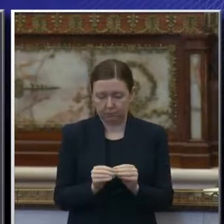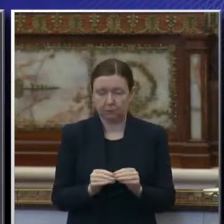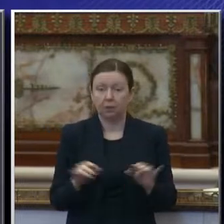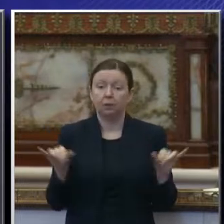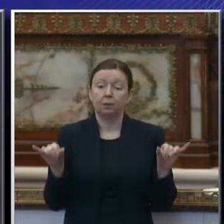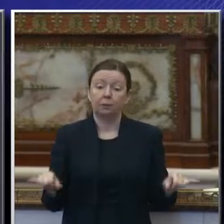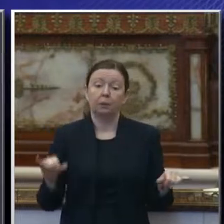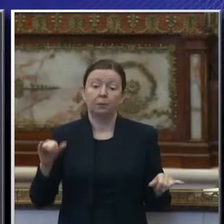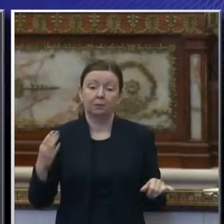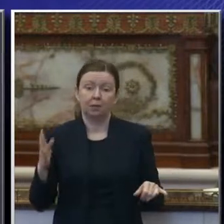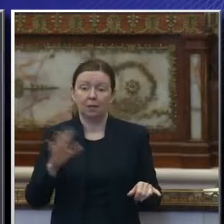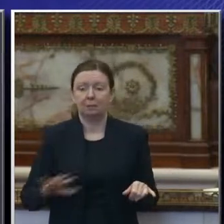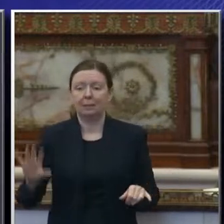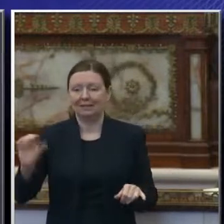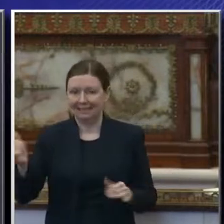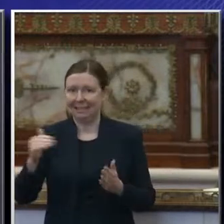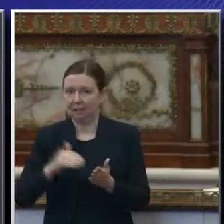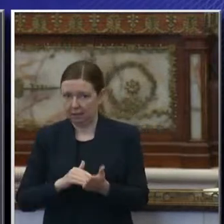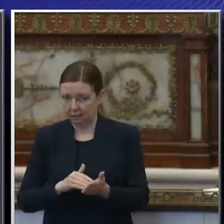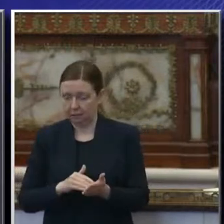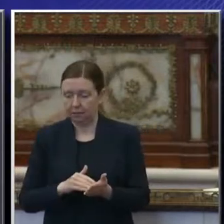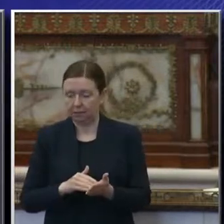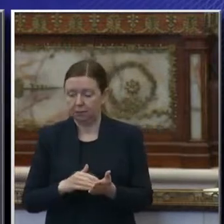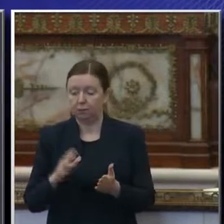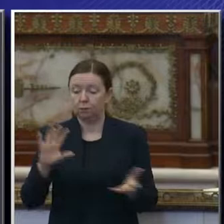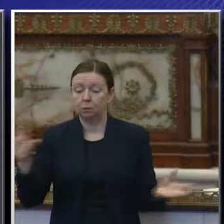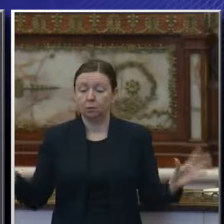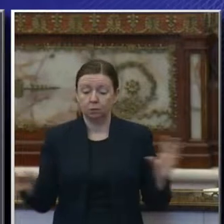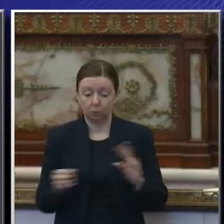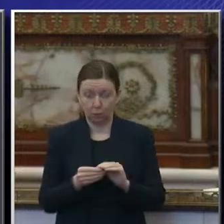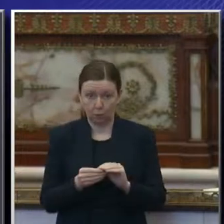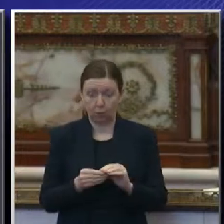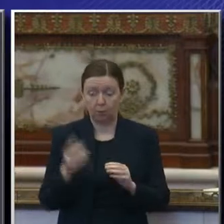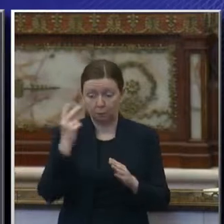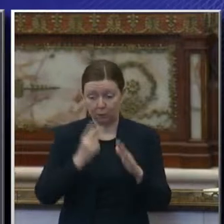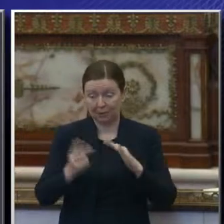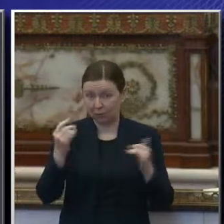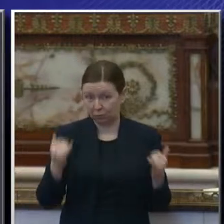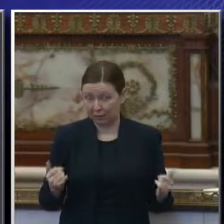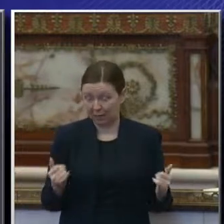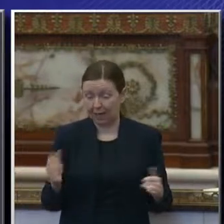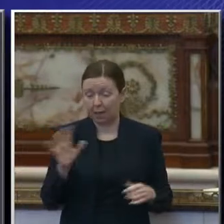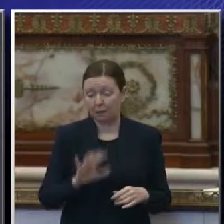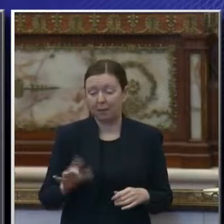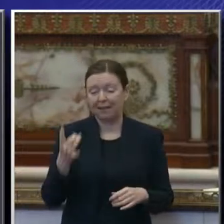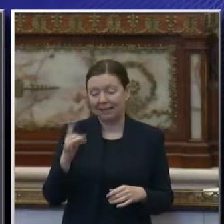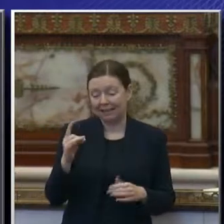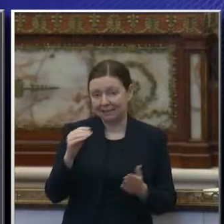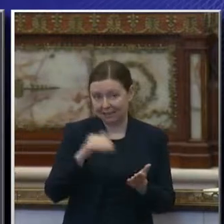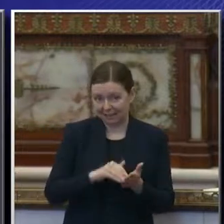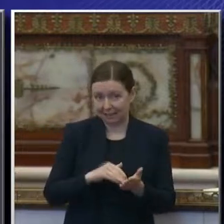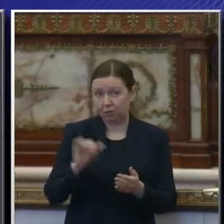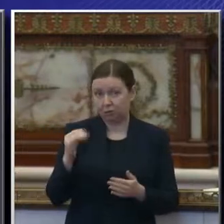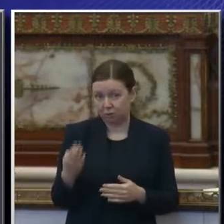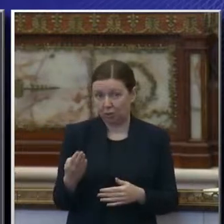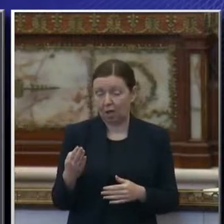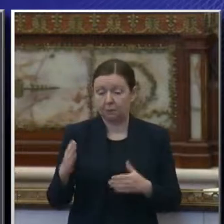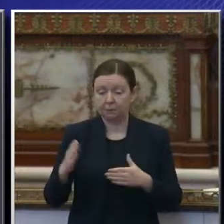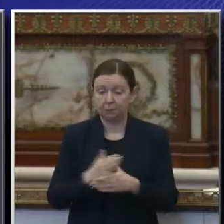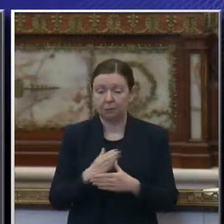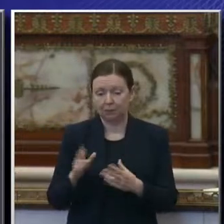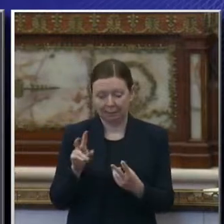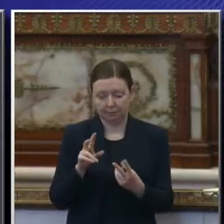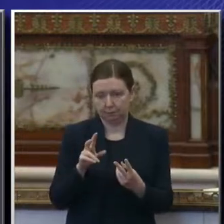permanent jobs are about 10,000. So the total projections right now are looking to be 18,000 jobs between the